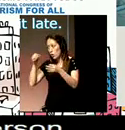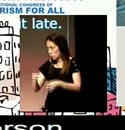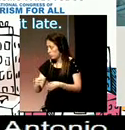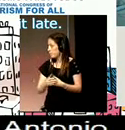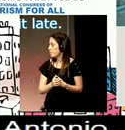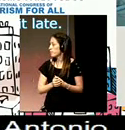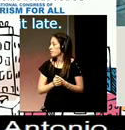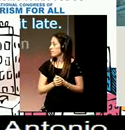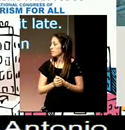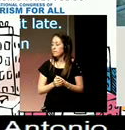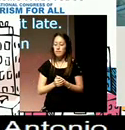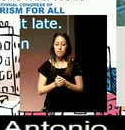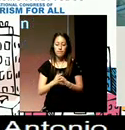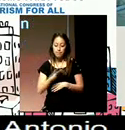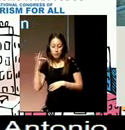Thank you.